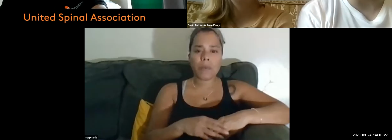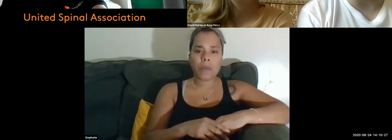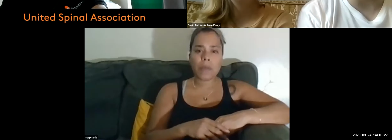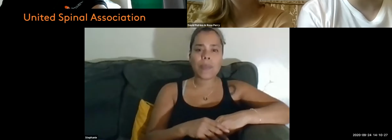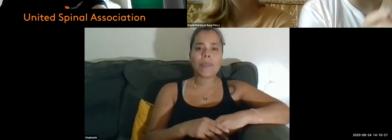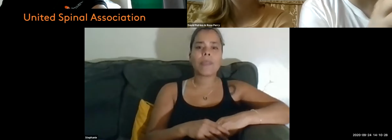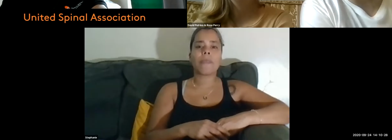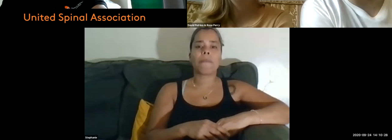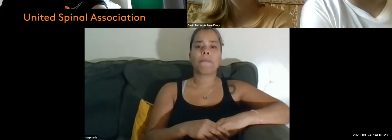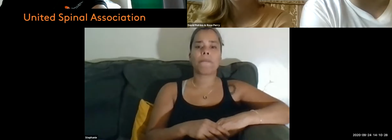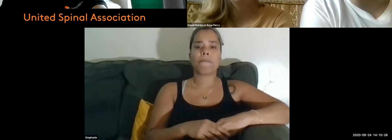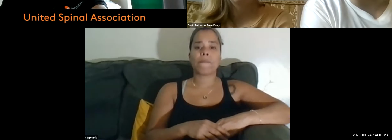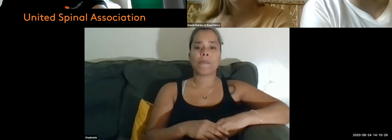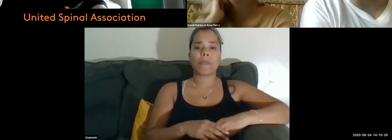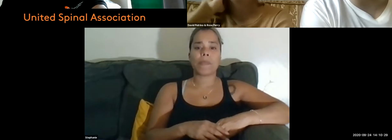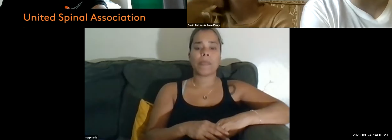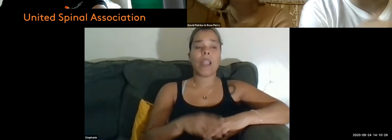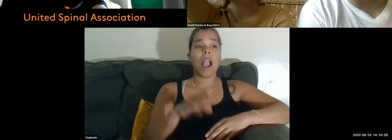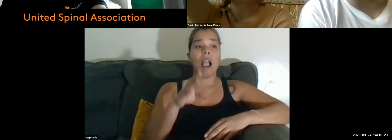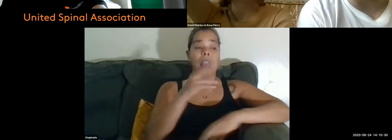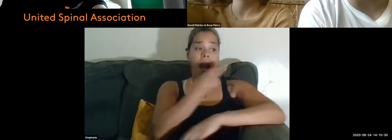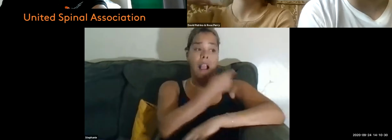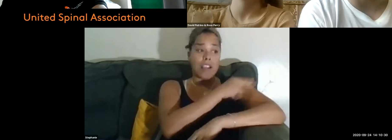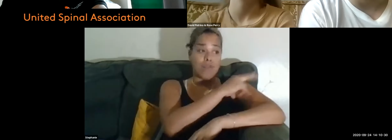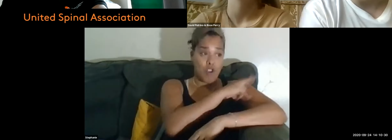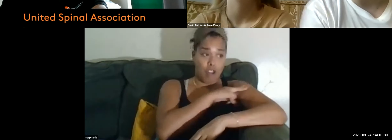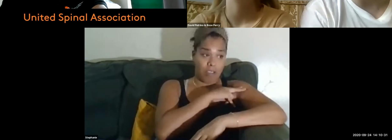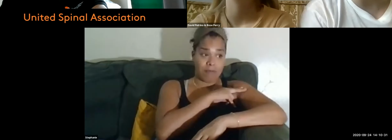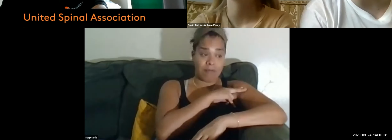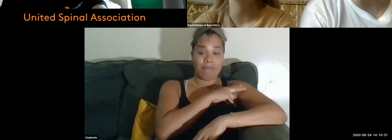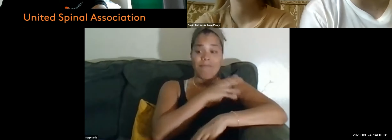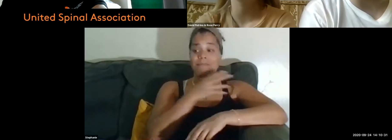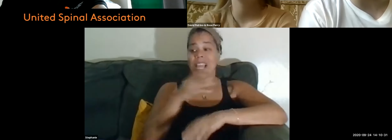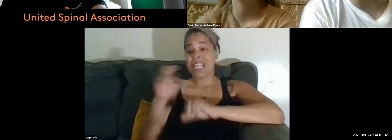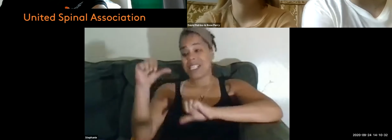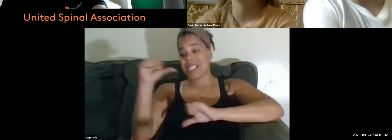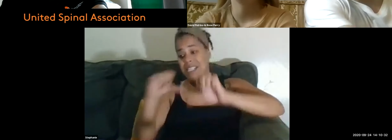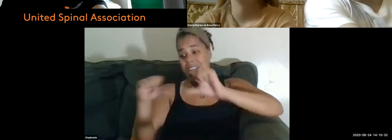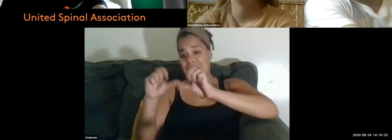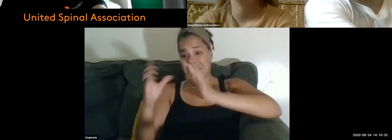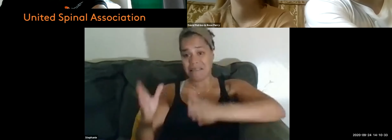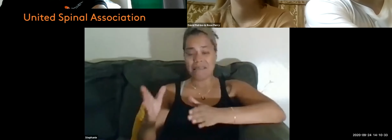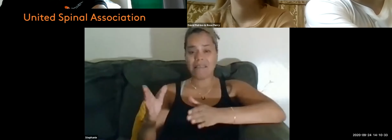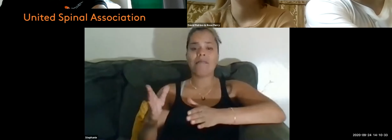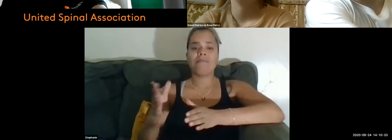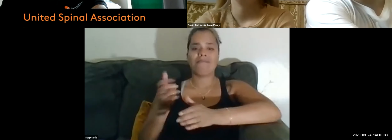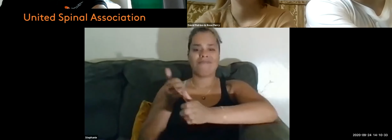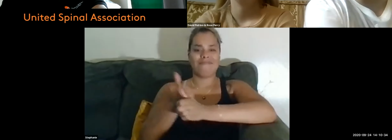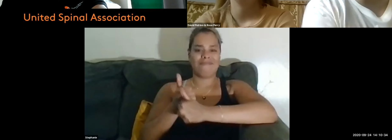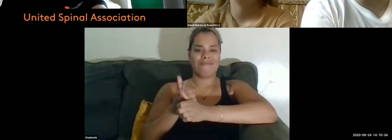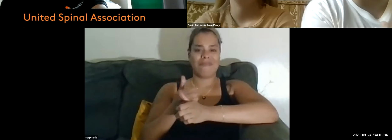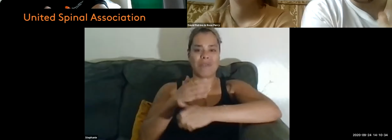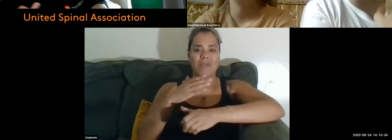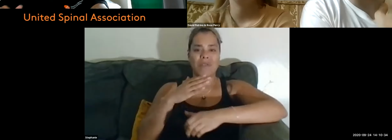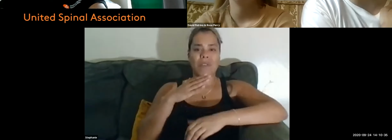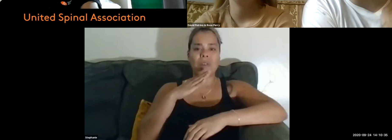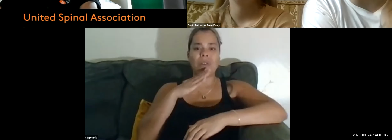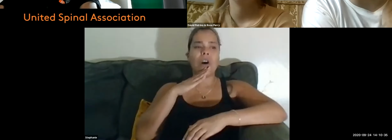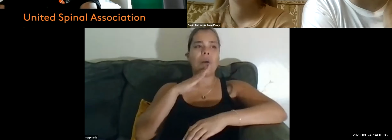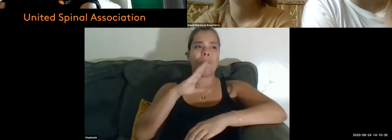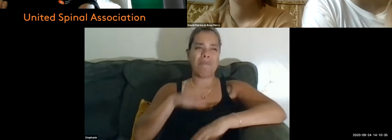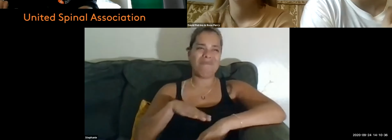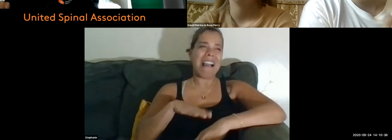Hospital systems and scientists traditionally are very bad at reaching into industry and